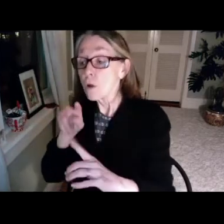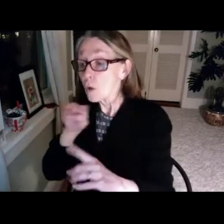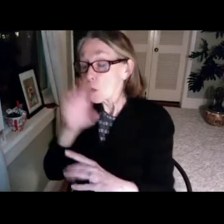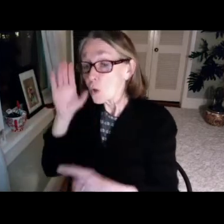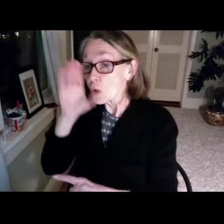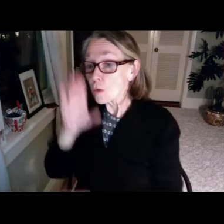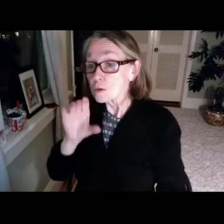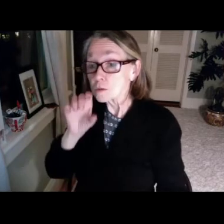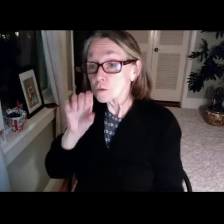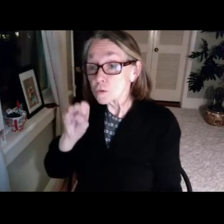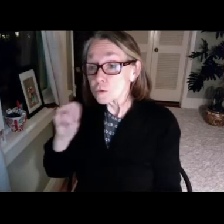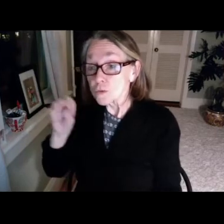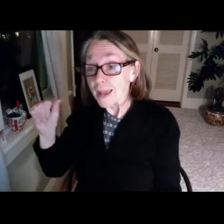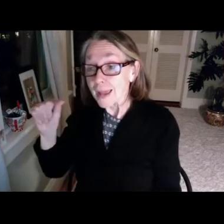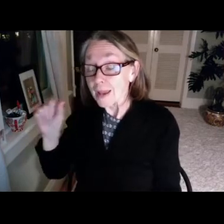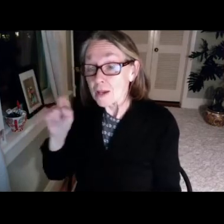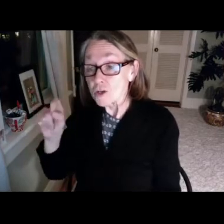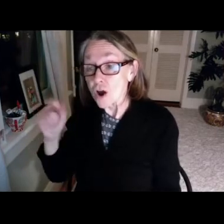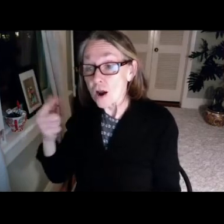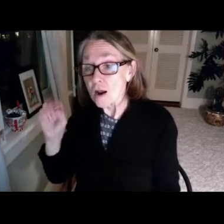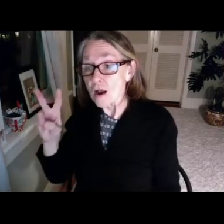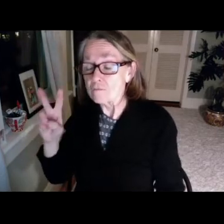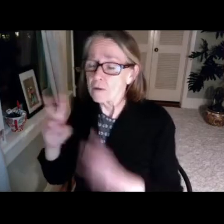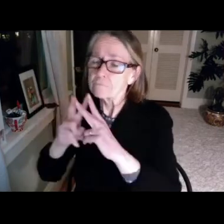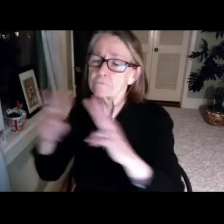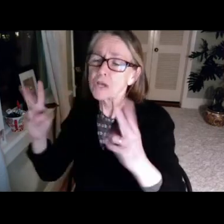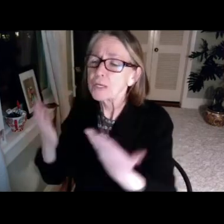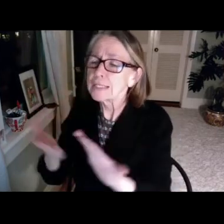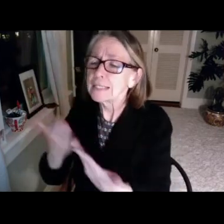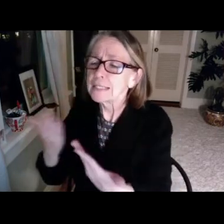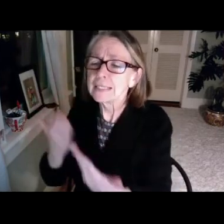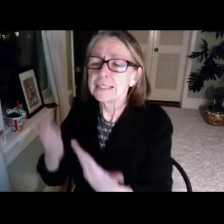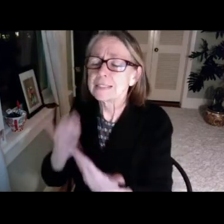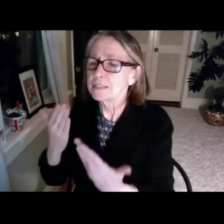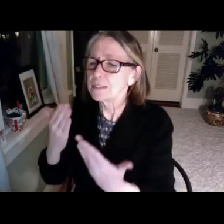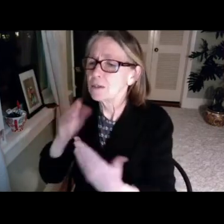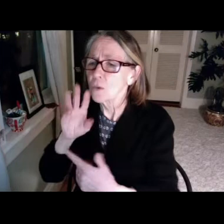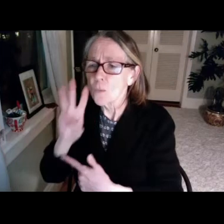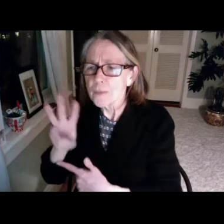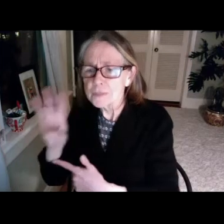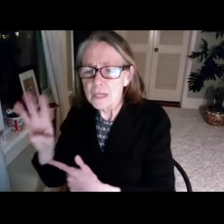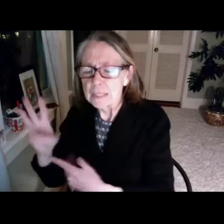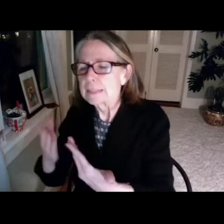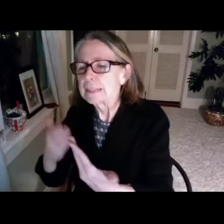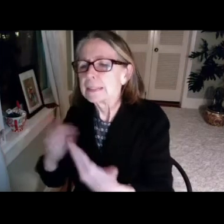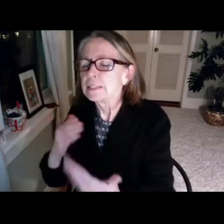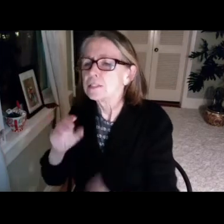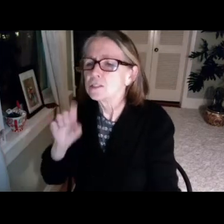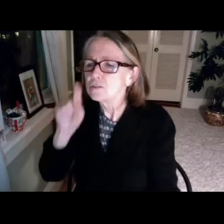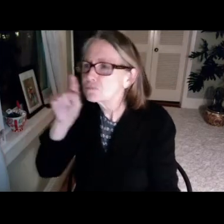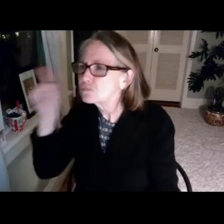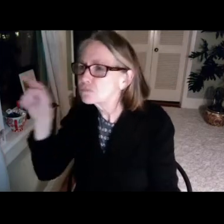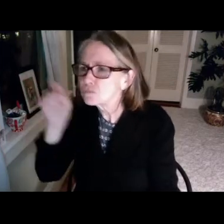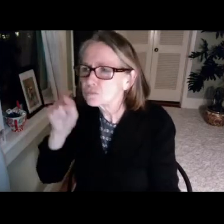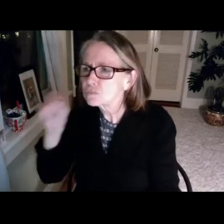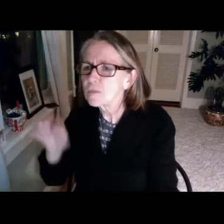actually a very user-friendly website, and you can find a lot of information looking there